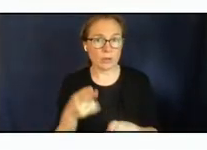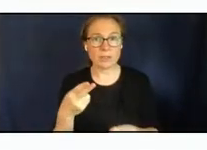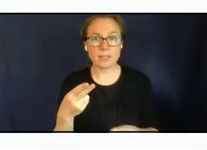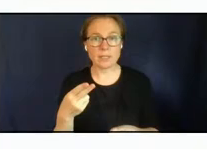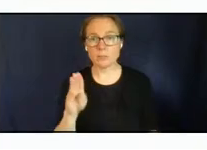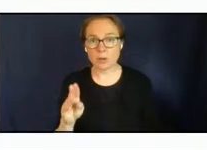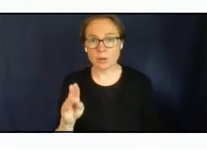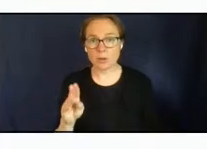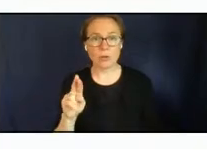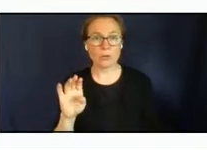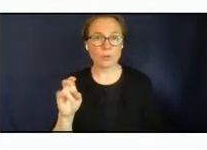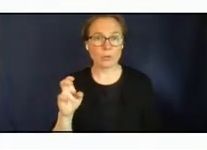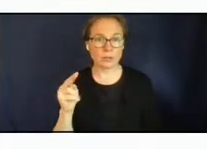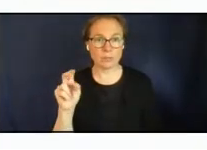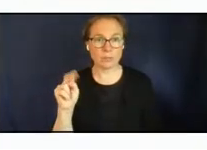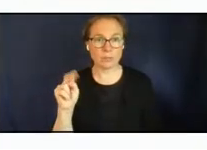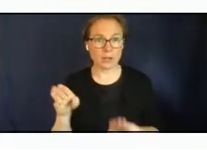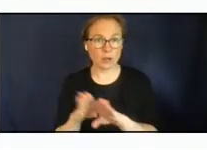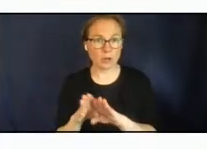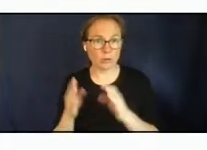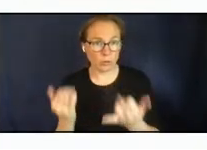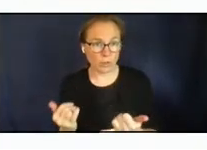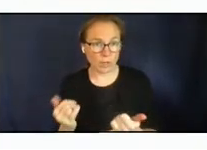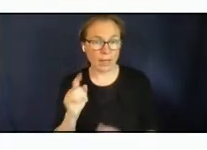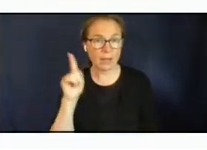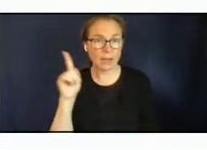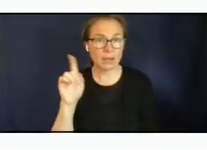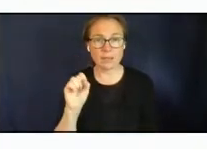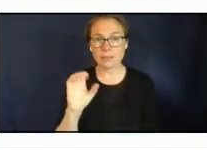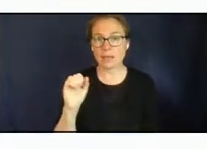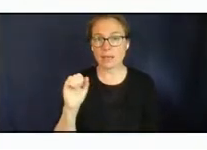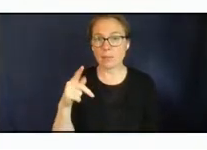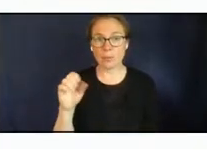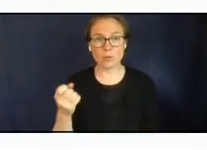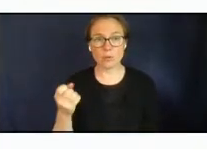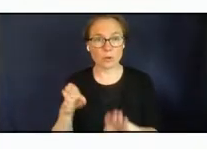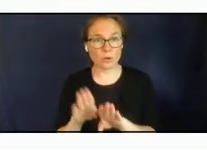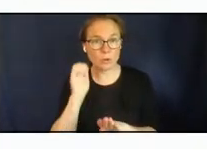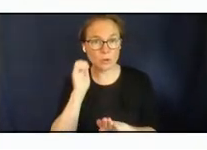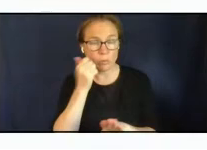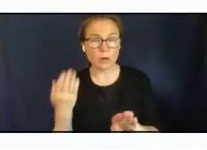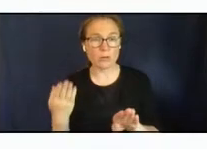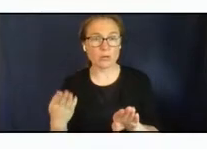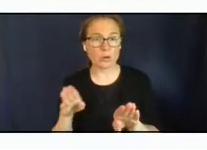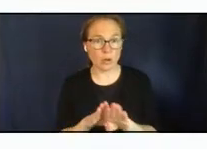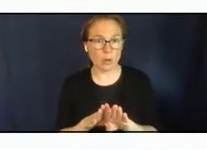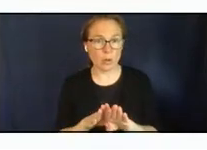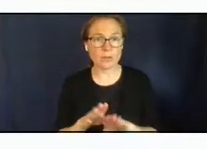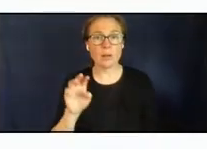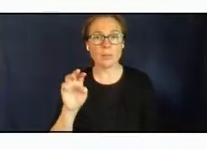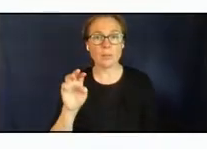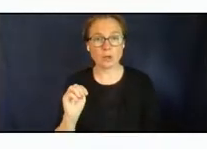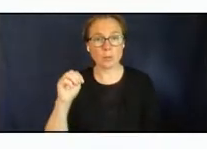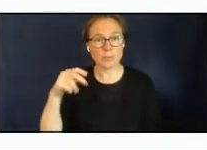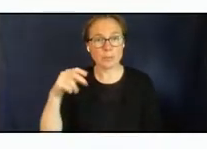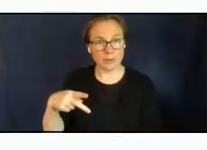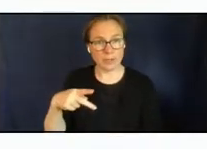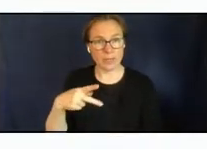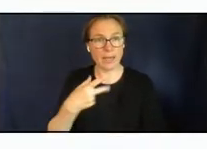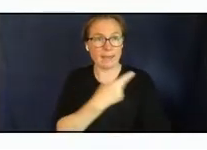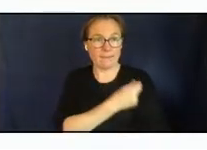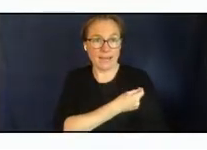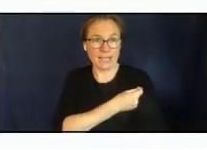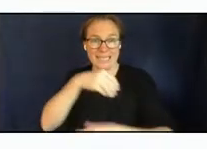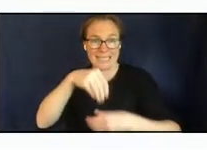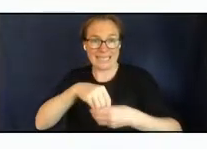today, the Scappoose Clinic closes tomorrow. We know that the Multnomah Pavilion and the vaccination sites within our OHSU clinic and pharmacies